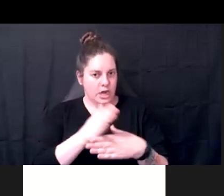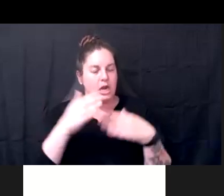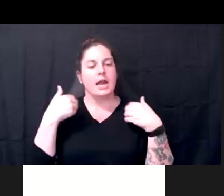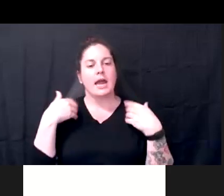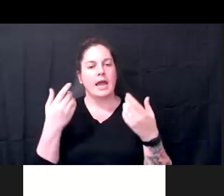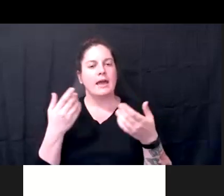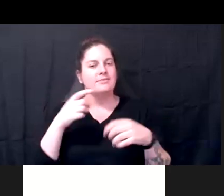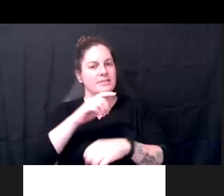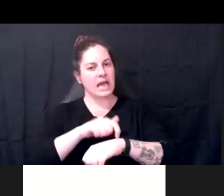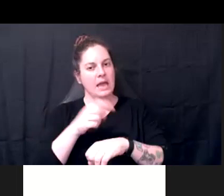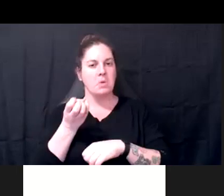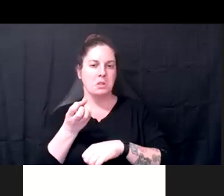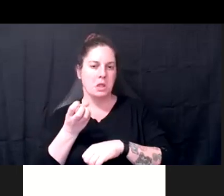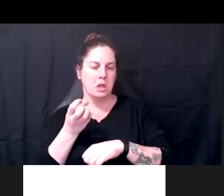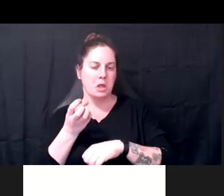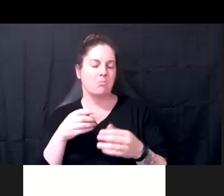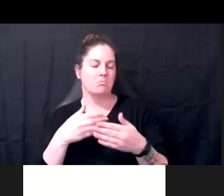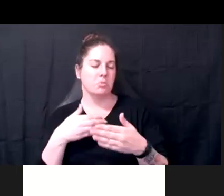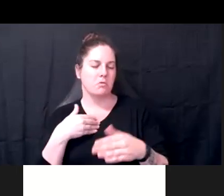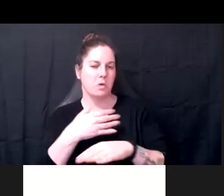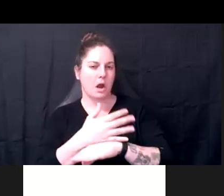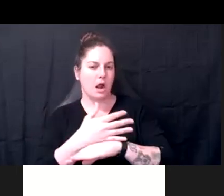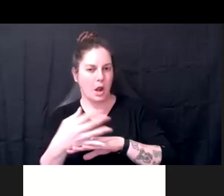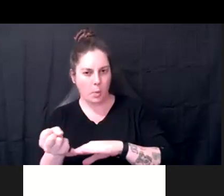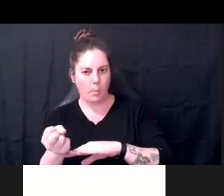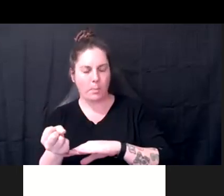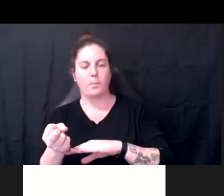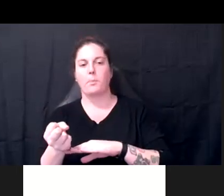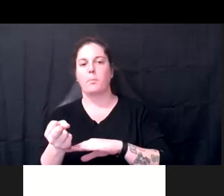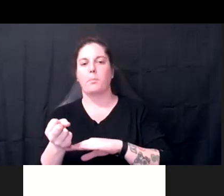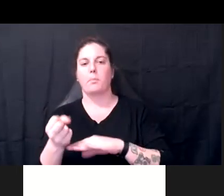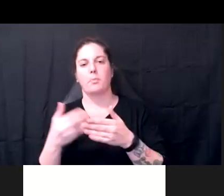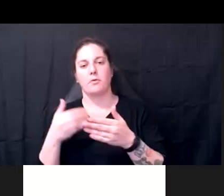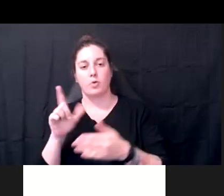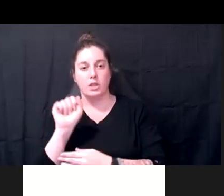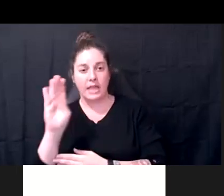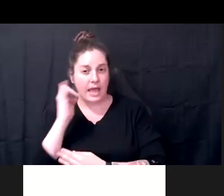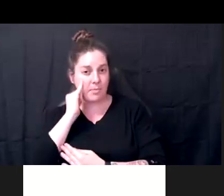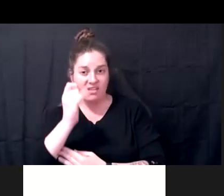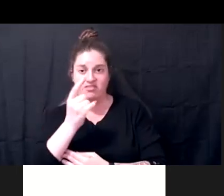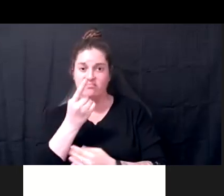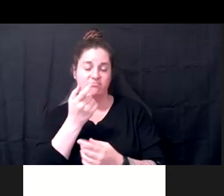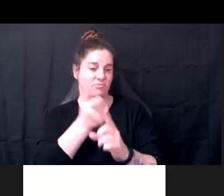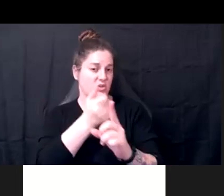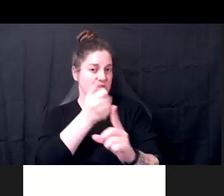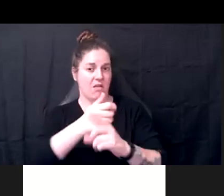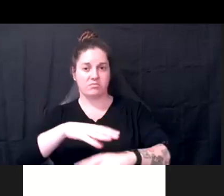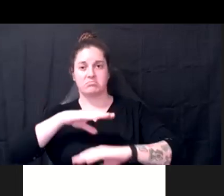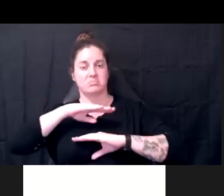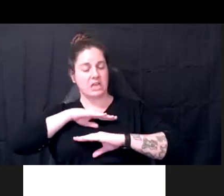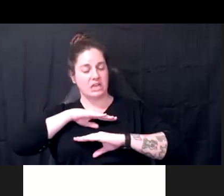hang around before the lab class actually starts. If you're good and you're ready to go out and